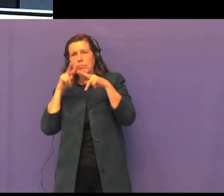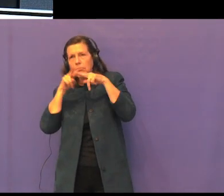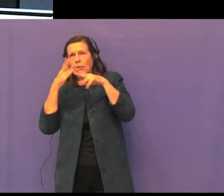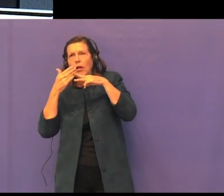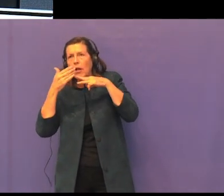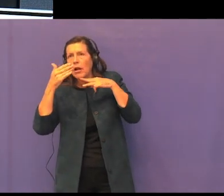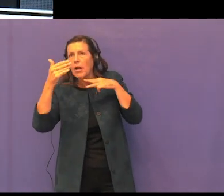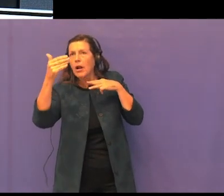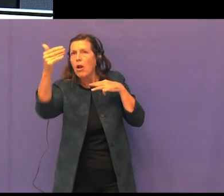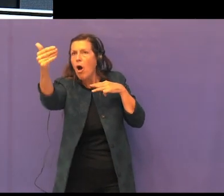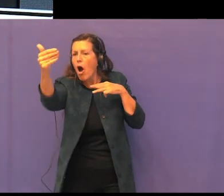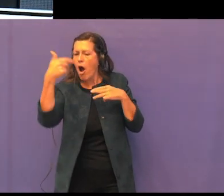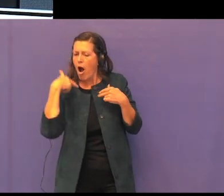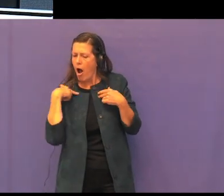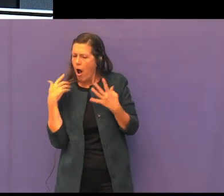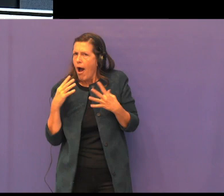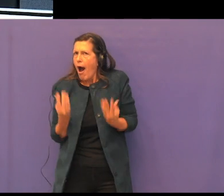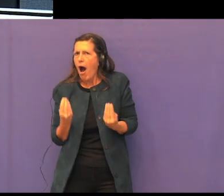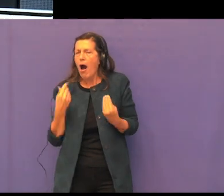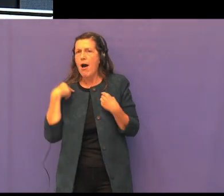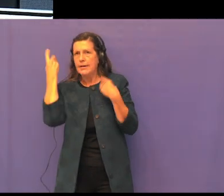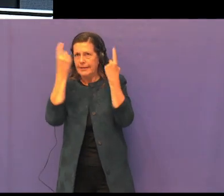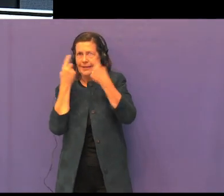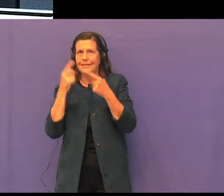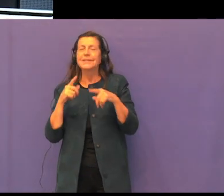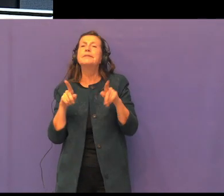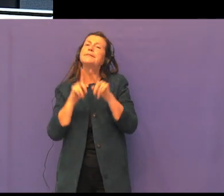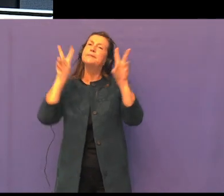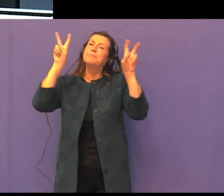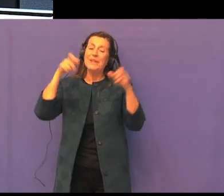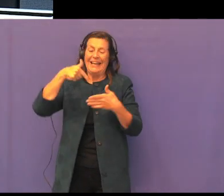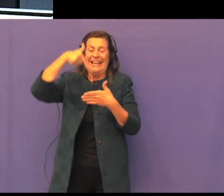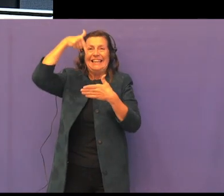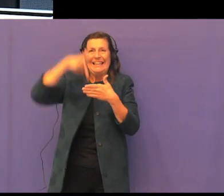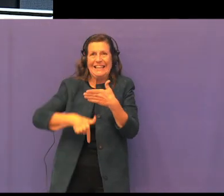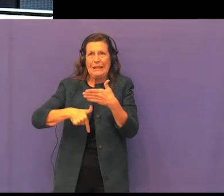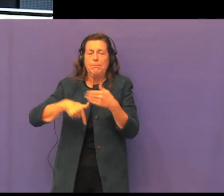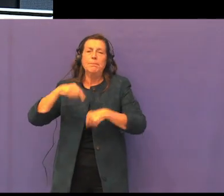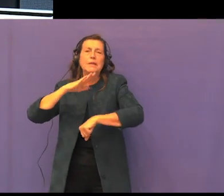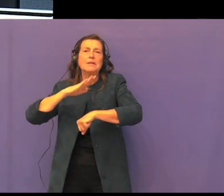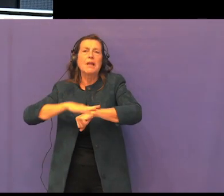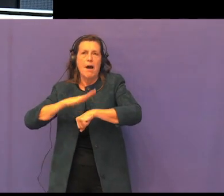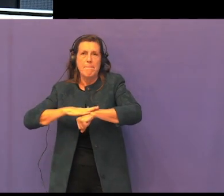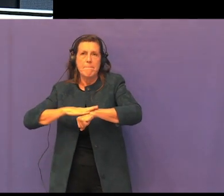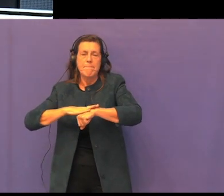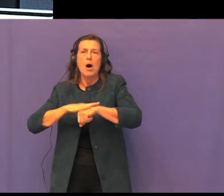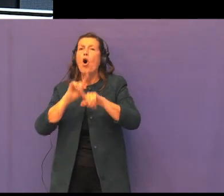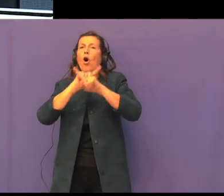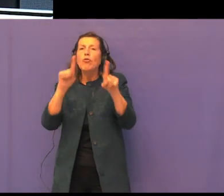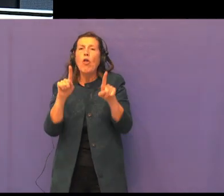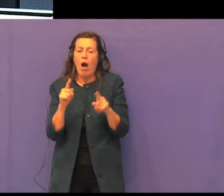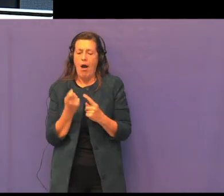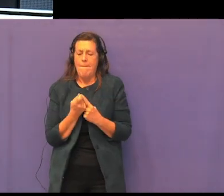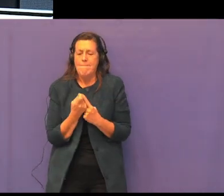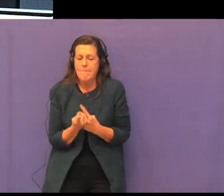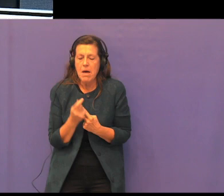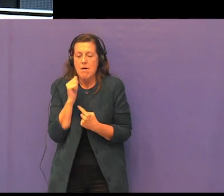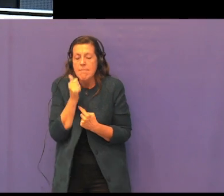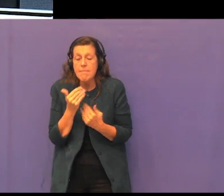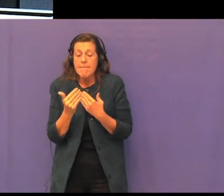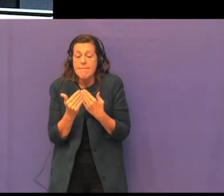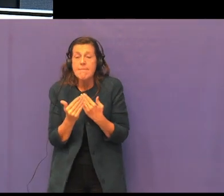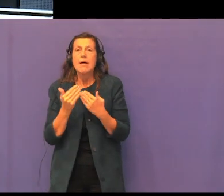very short, immediate, proximate human historical time. André Snær Magnusson,